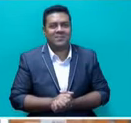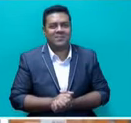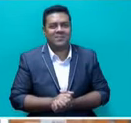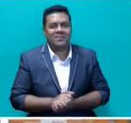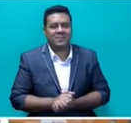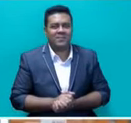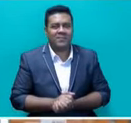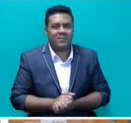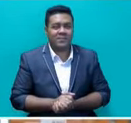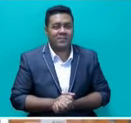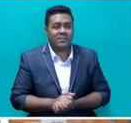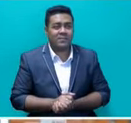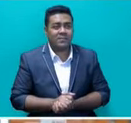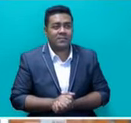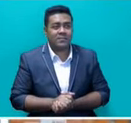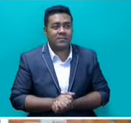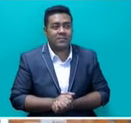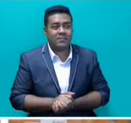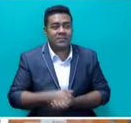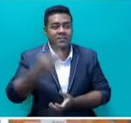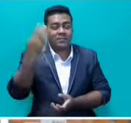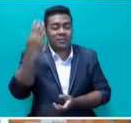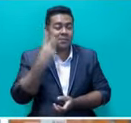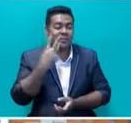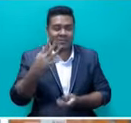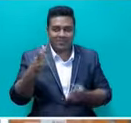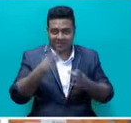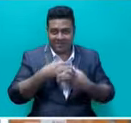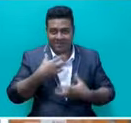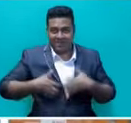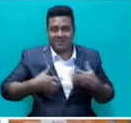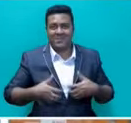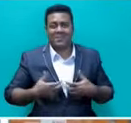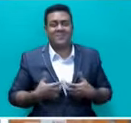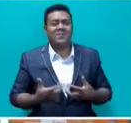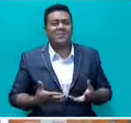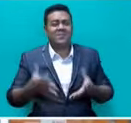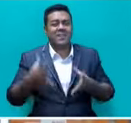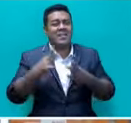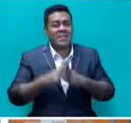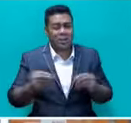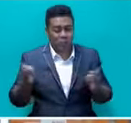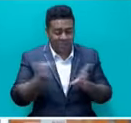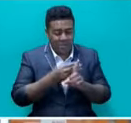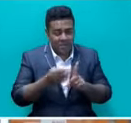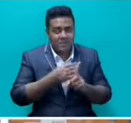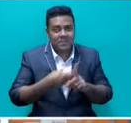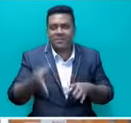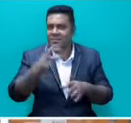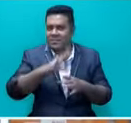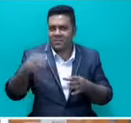at the moment, what a lot of females are complaining, is sexual harassment is not specifically captured